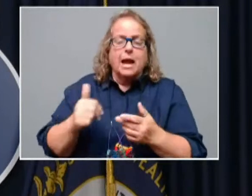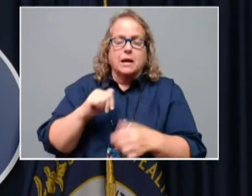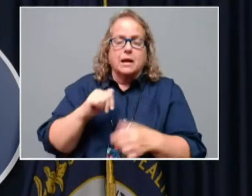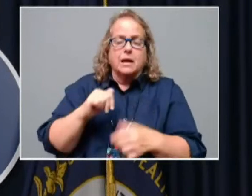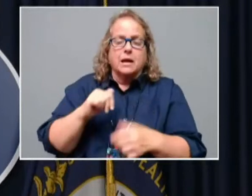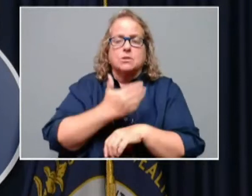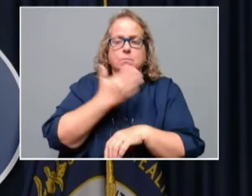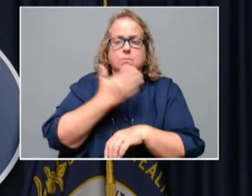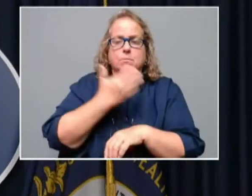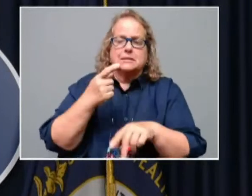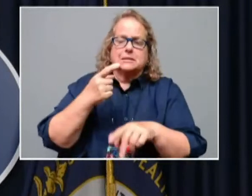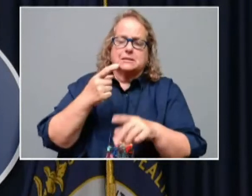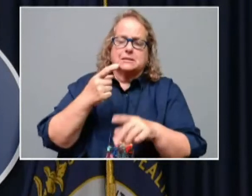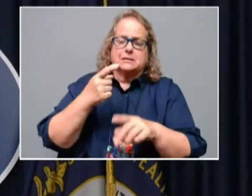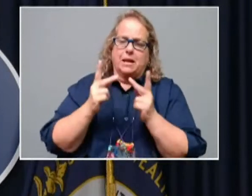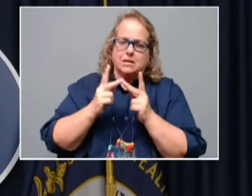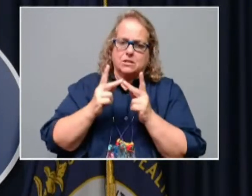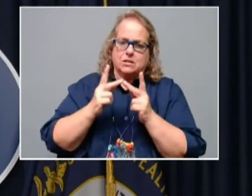about moving forward.